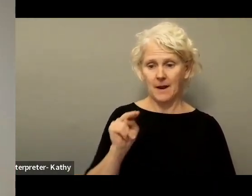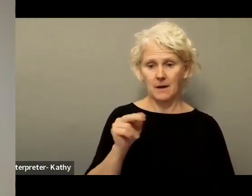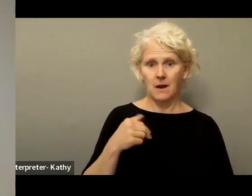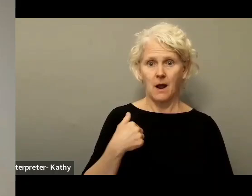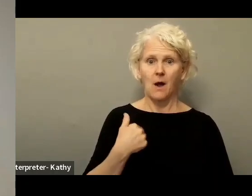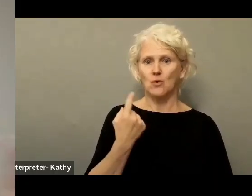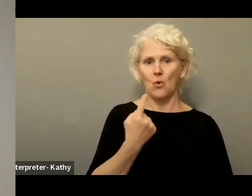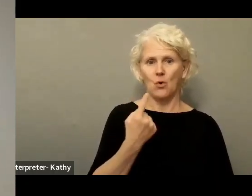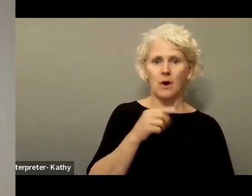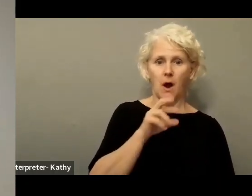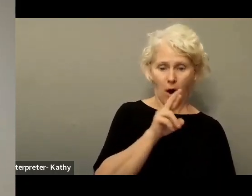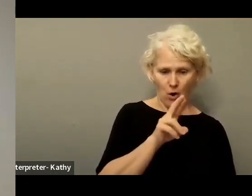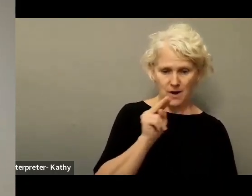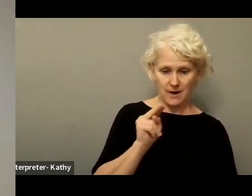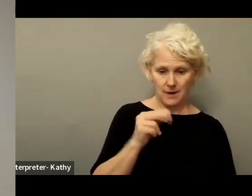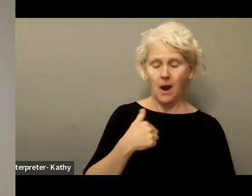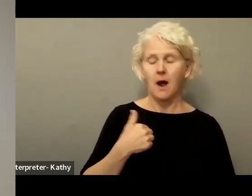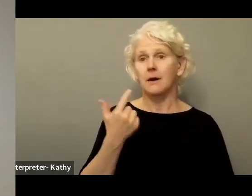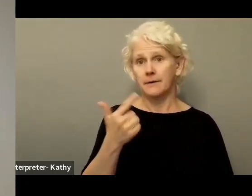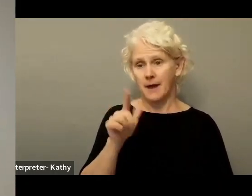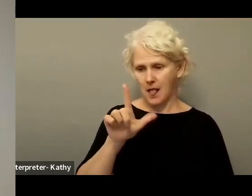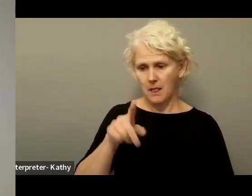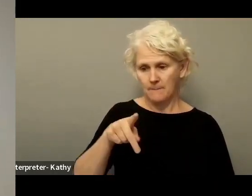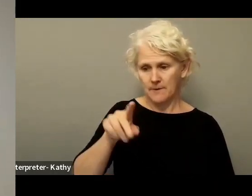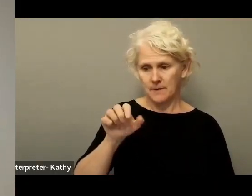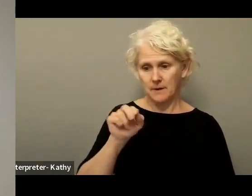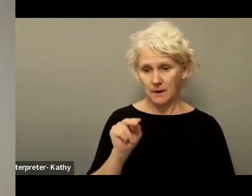the only nurse. I was the only RN, and I had an LPN.